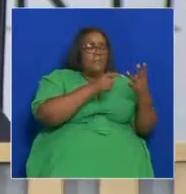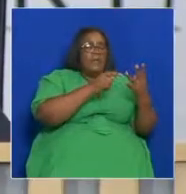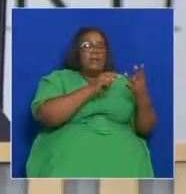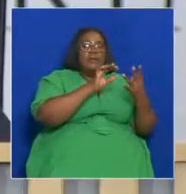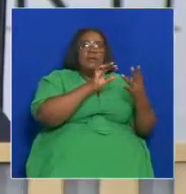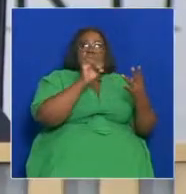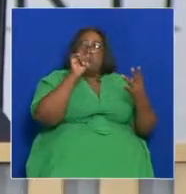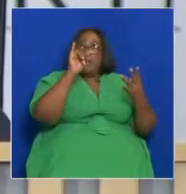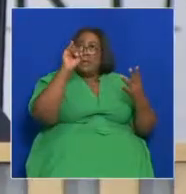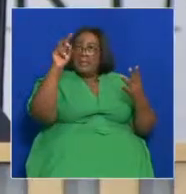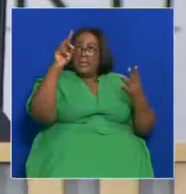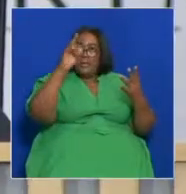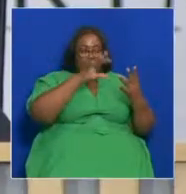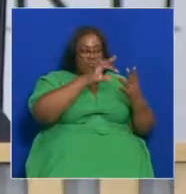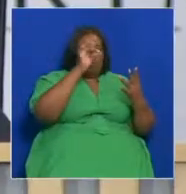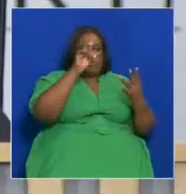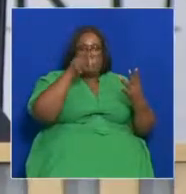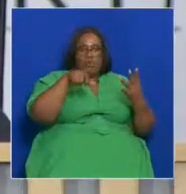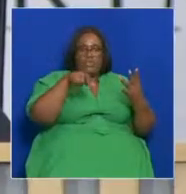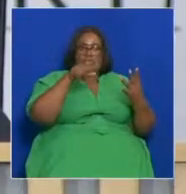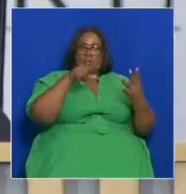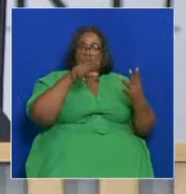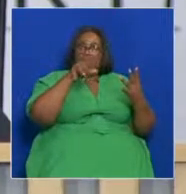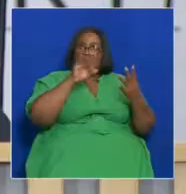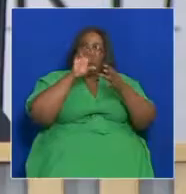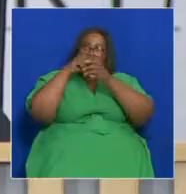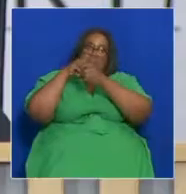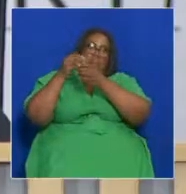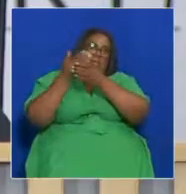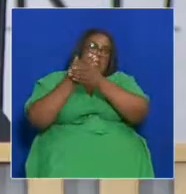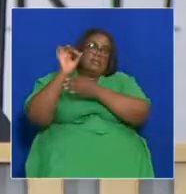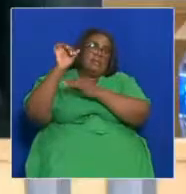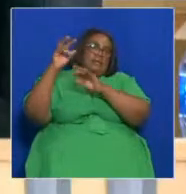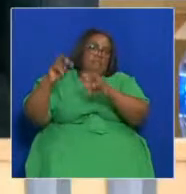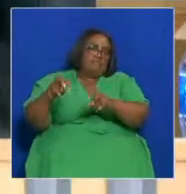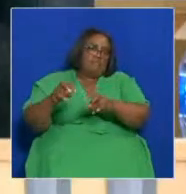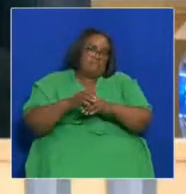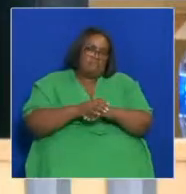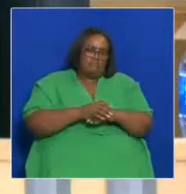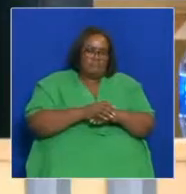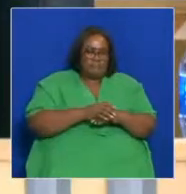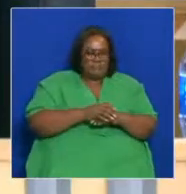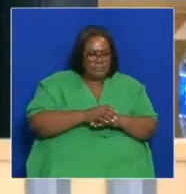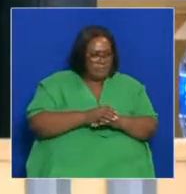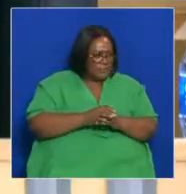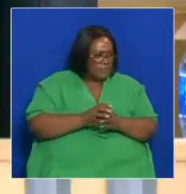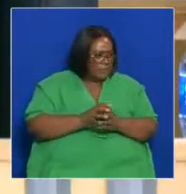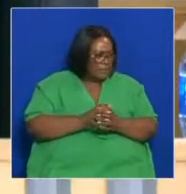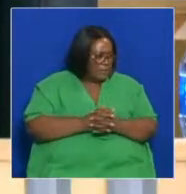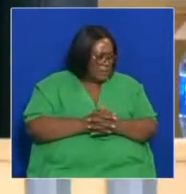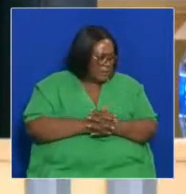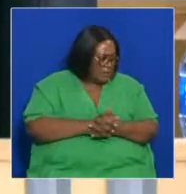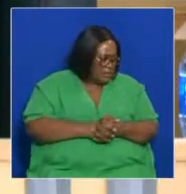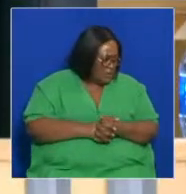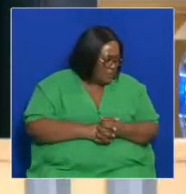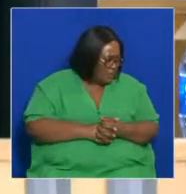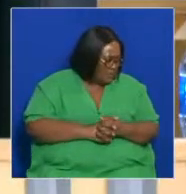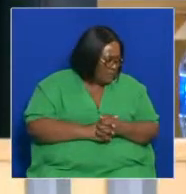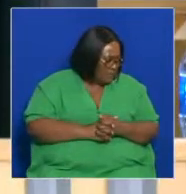Maybe lastly, so it sounds from your explanation, including the answer to the chair, that there was no, or there